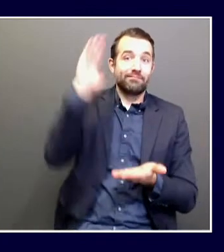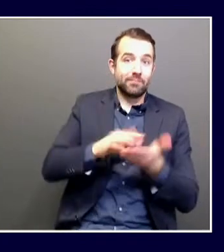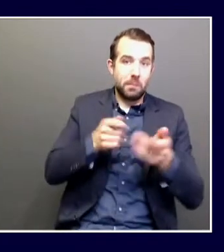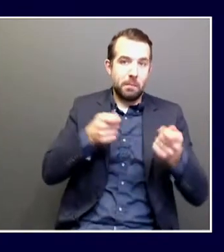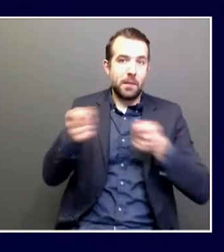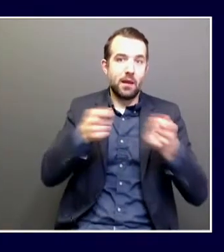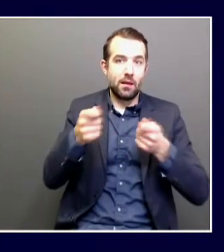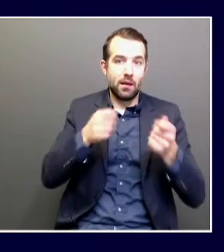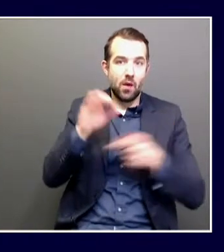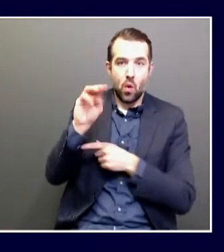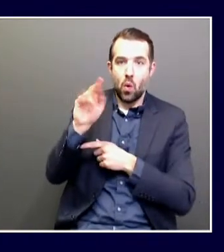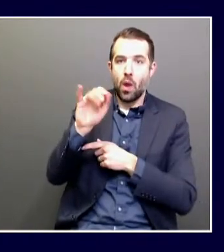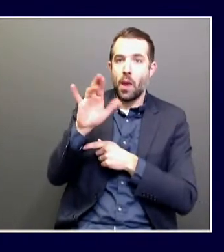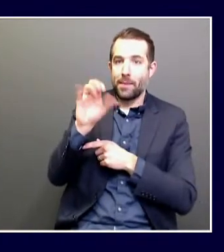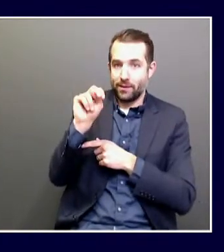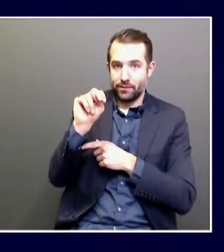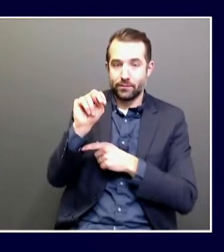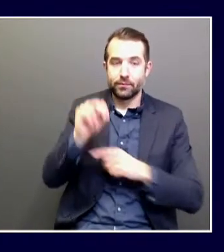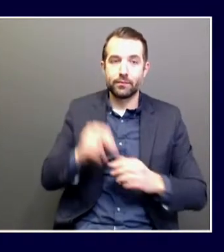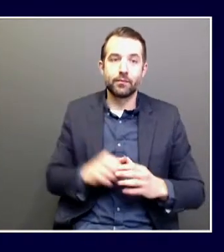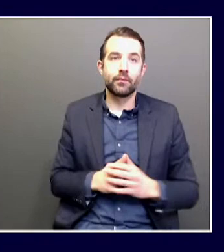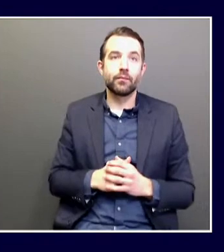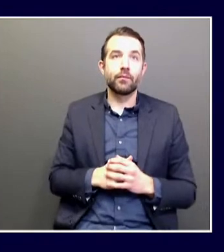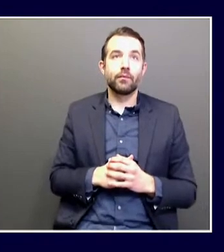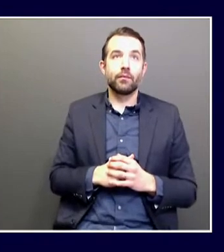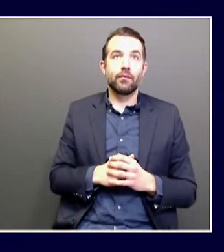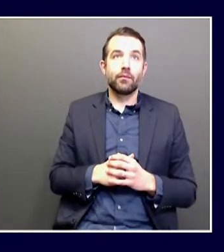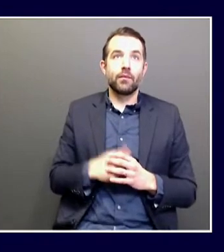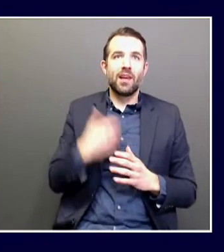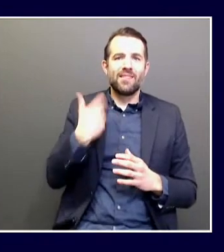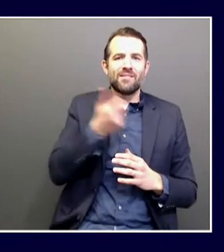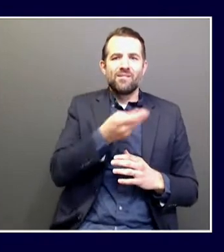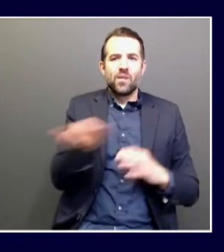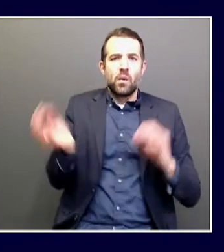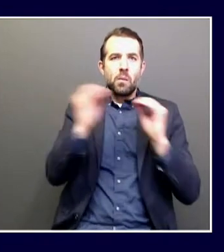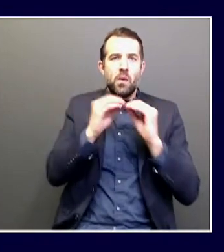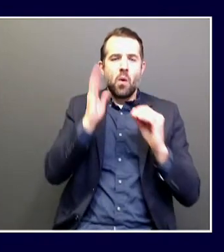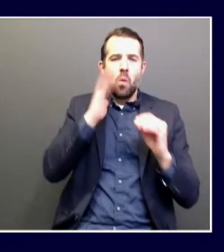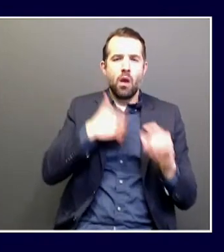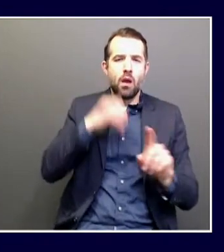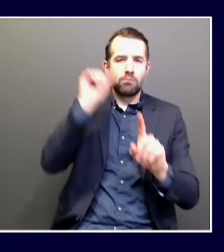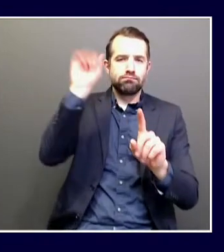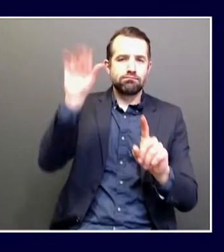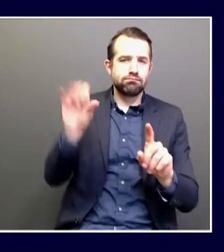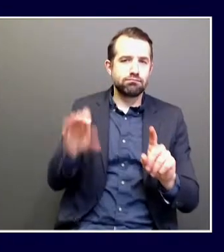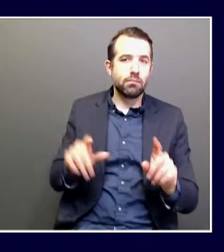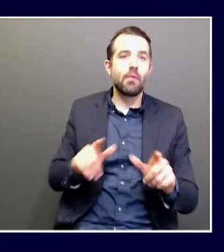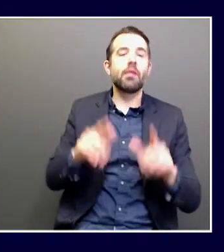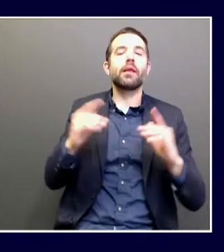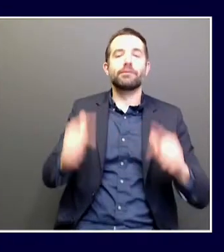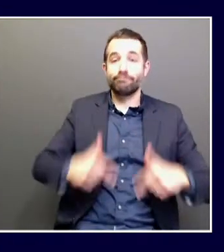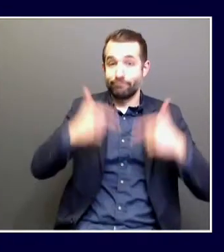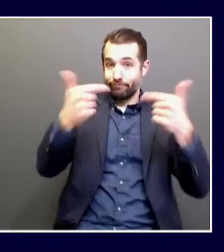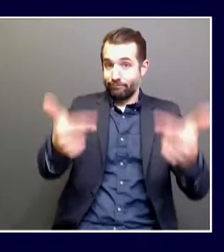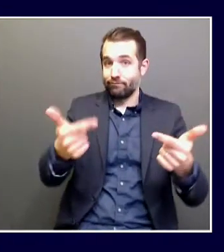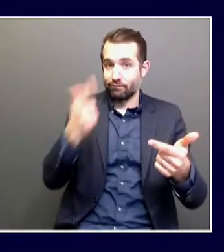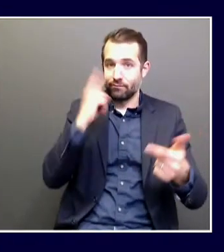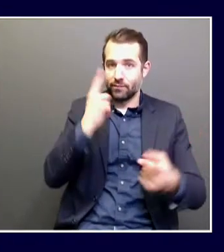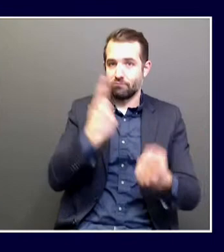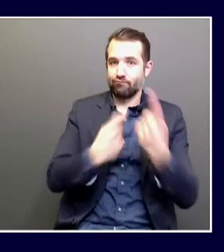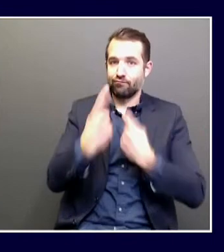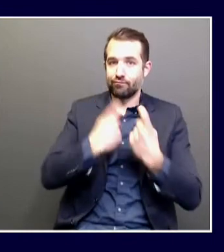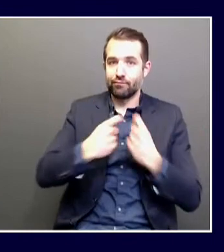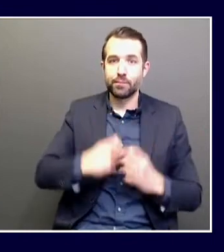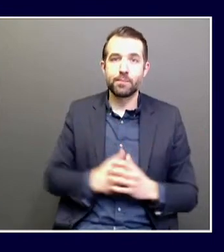And finally, just a few more notes before I wrap up today's diatribe. I want to take a minute to talk more about